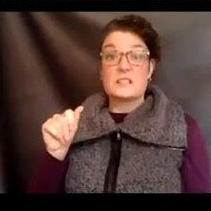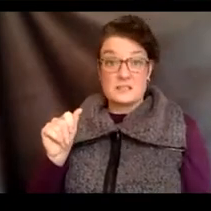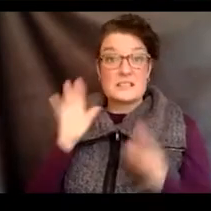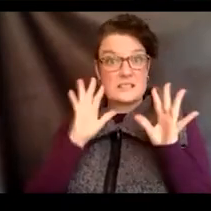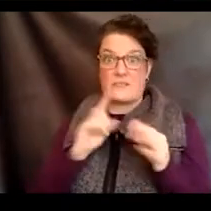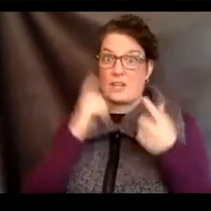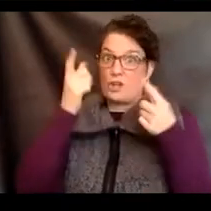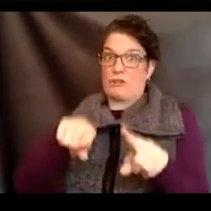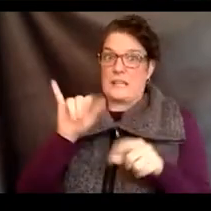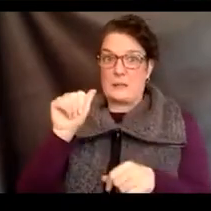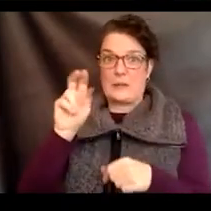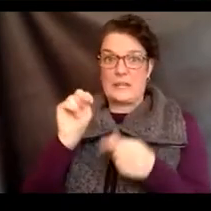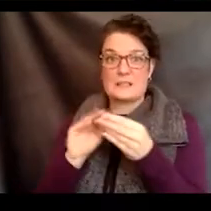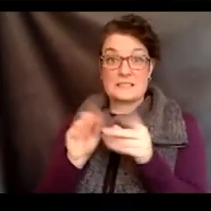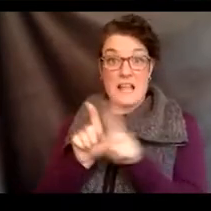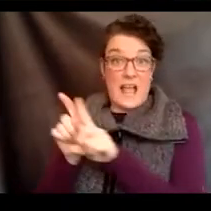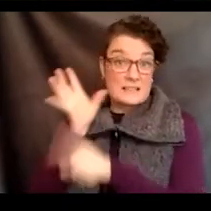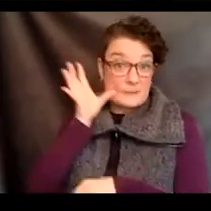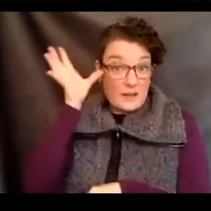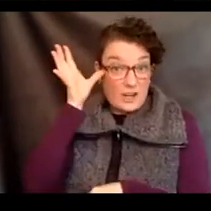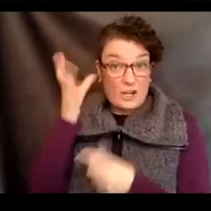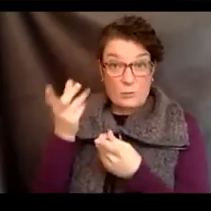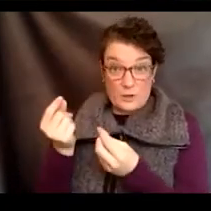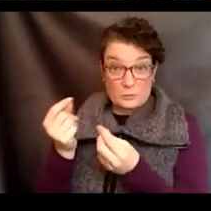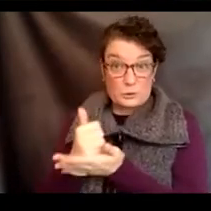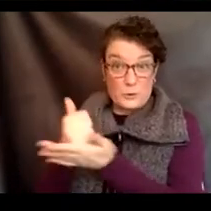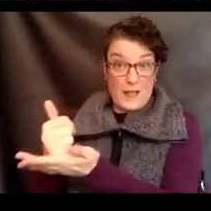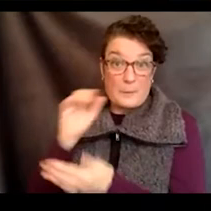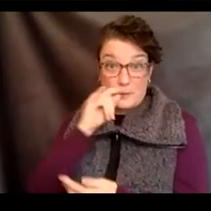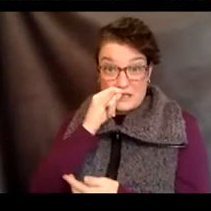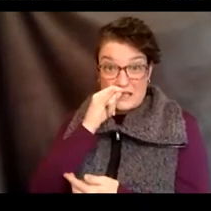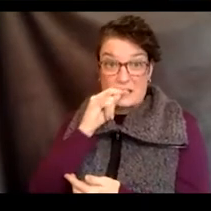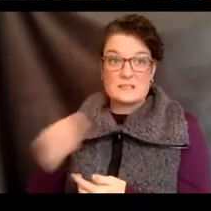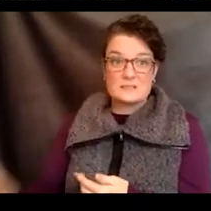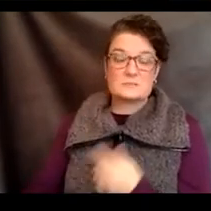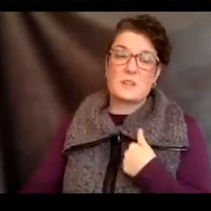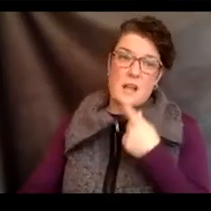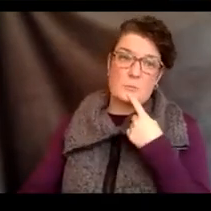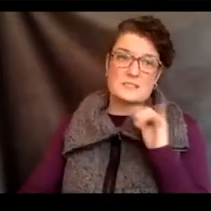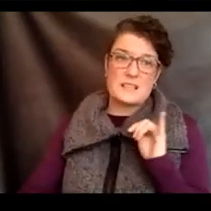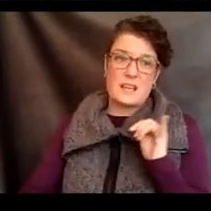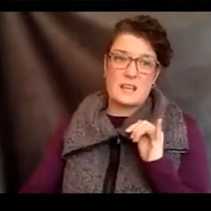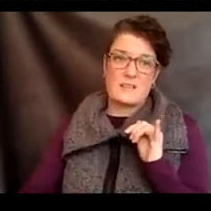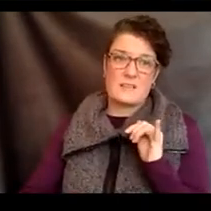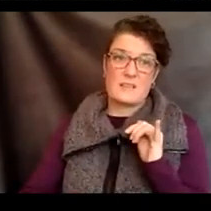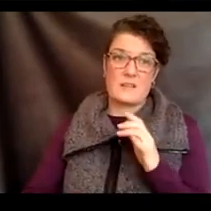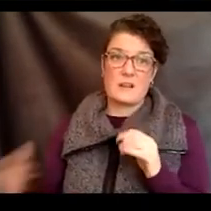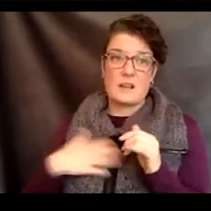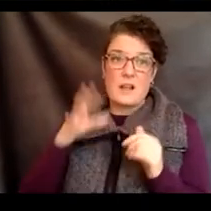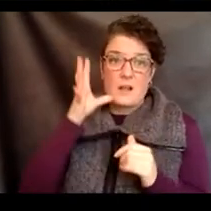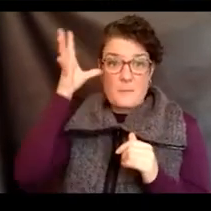agree with what Ian said about, you know, as a parent, what you can do to help your kids. I would say, you know, my parents